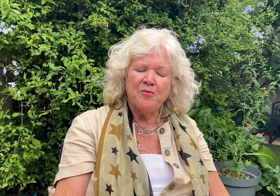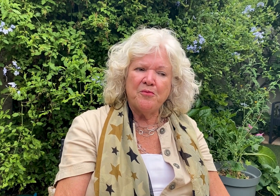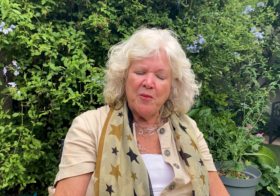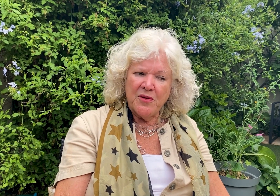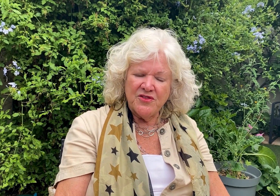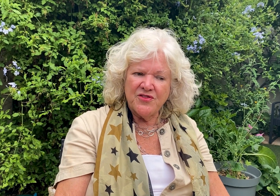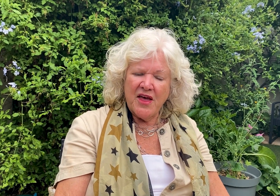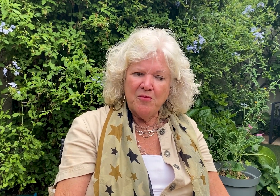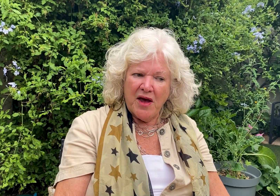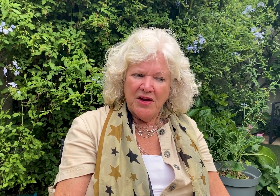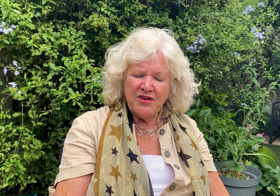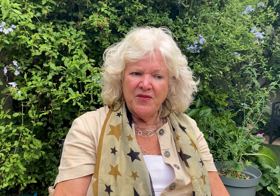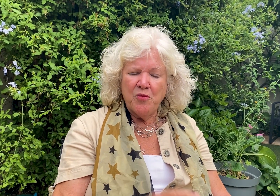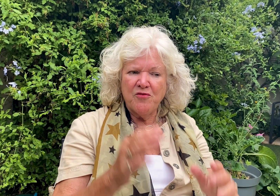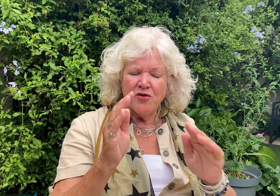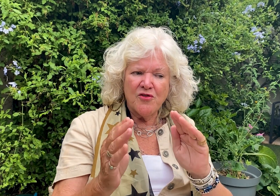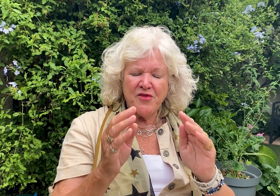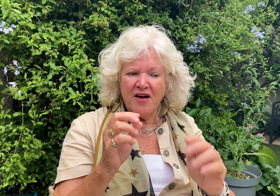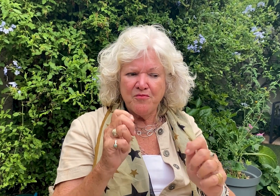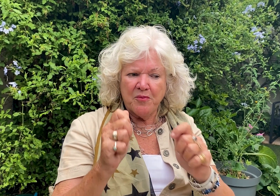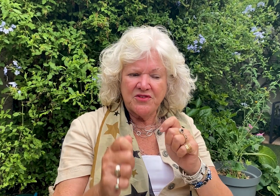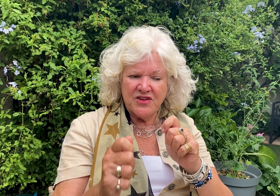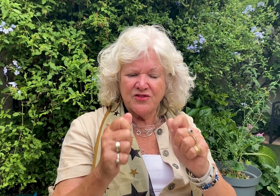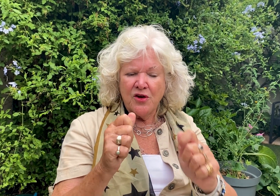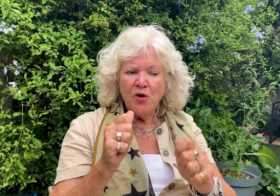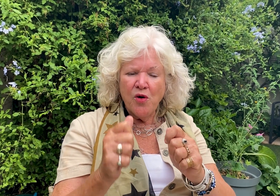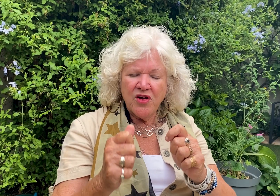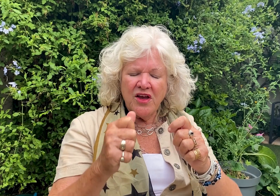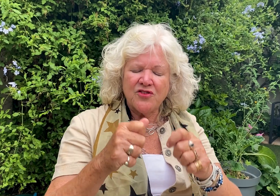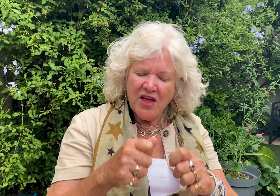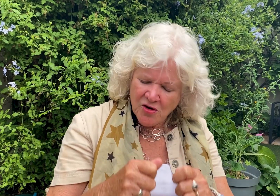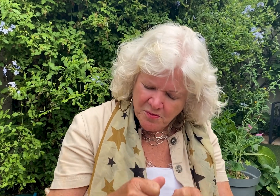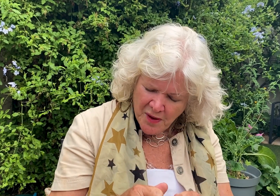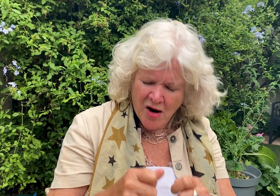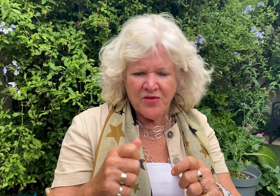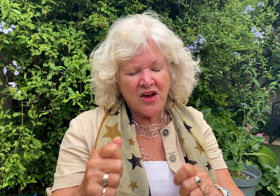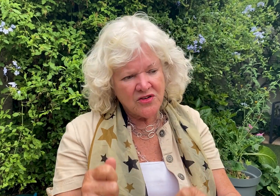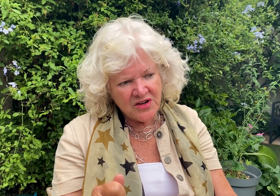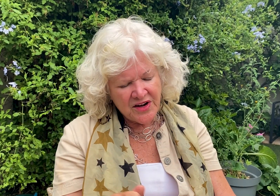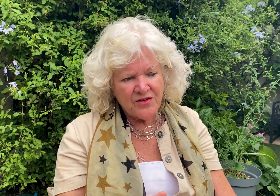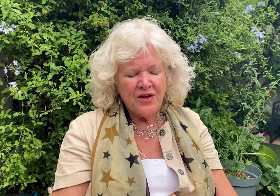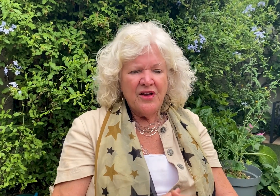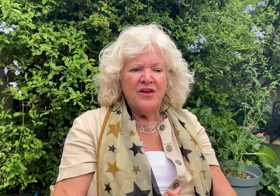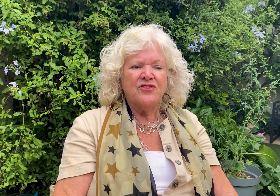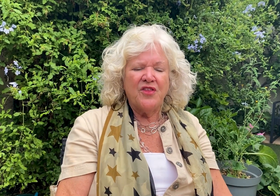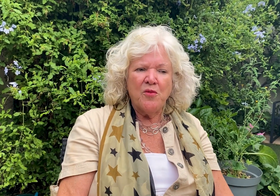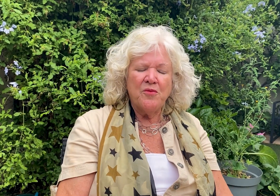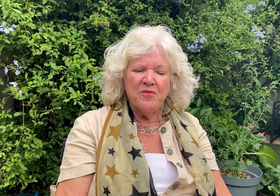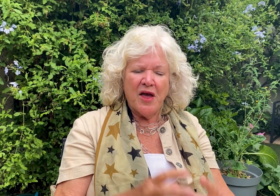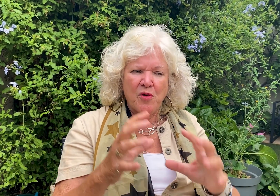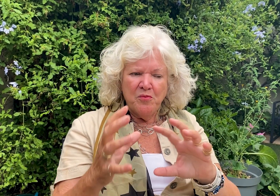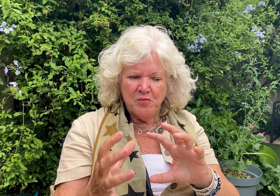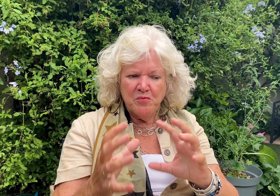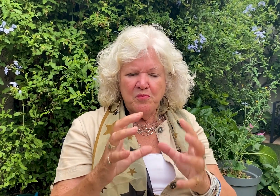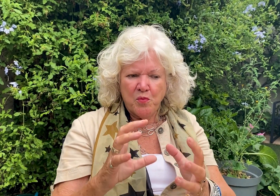of the puppets they made, and there were 4 or 5 puppeteers working, so they could bow, they could kneel, so they were